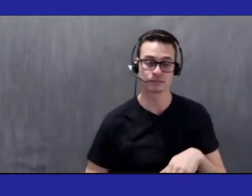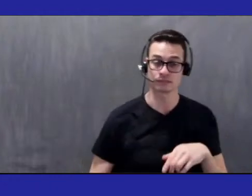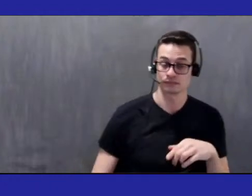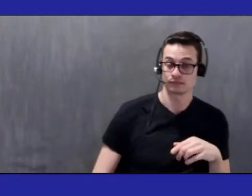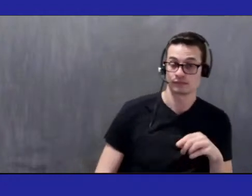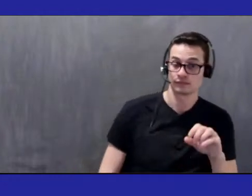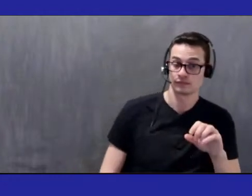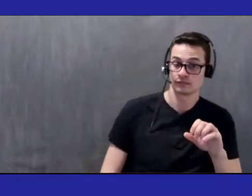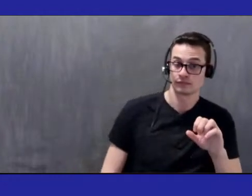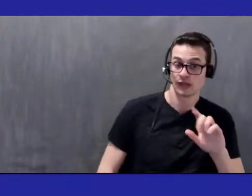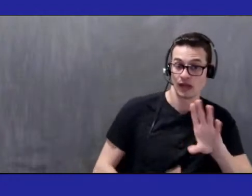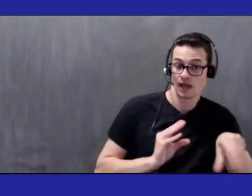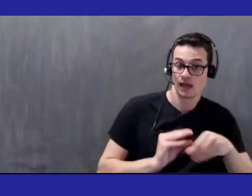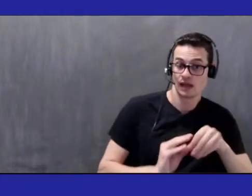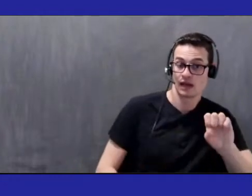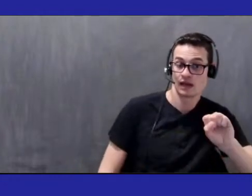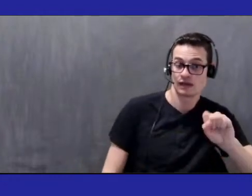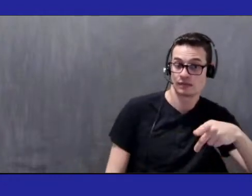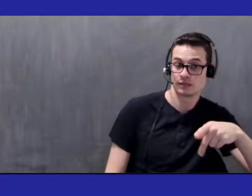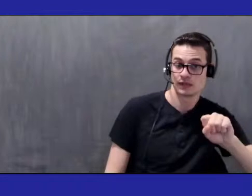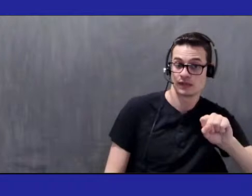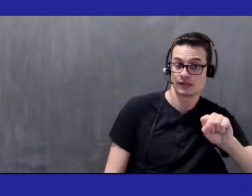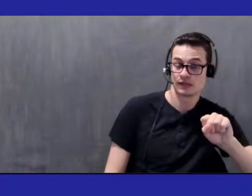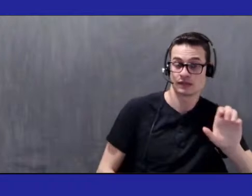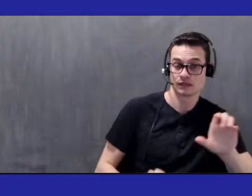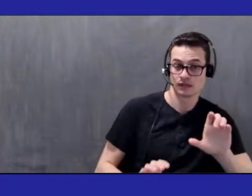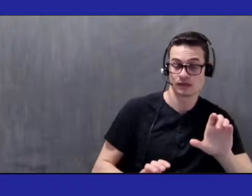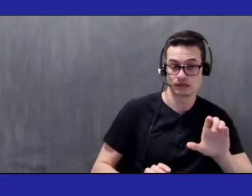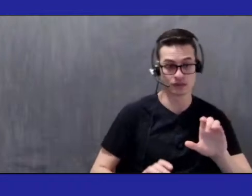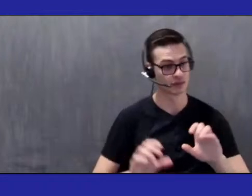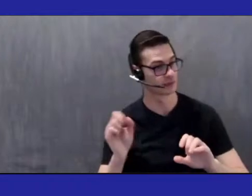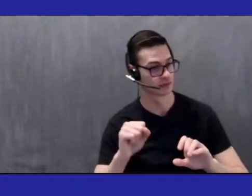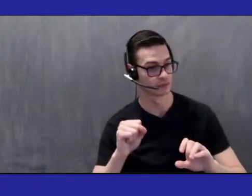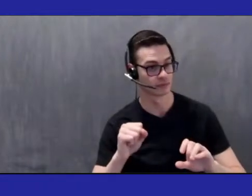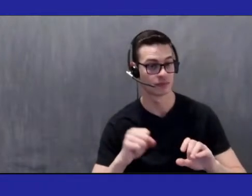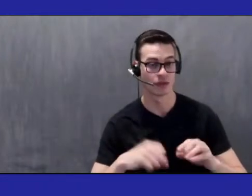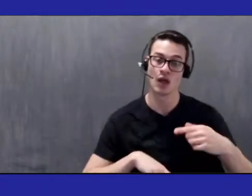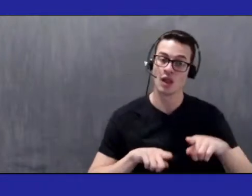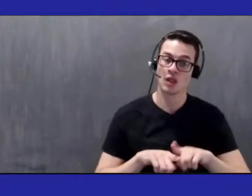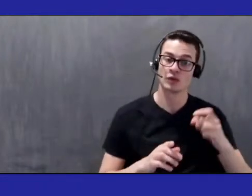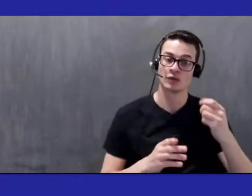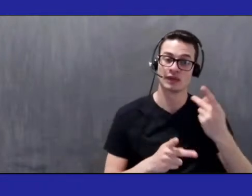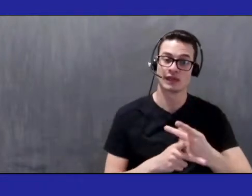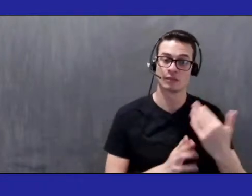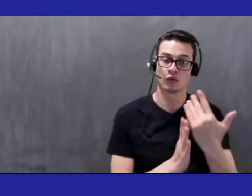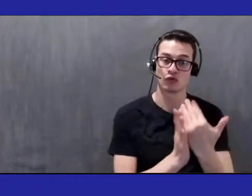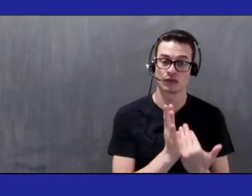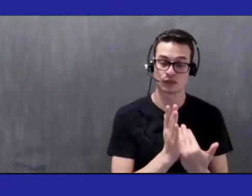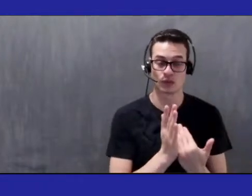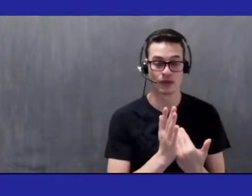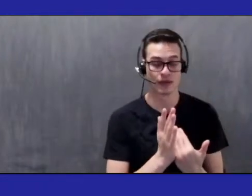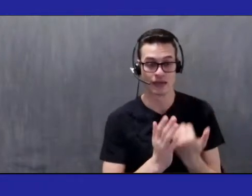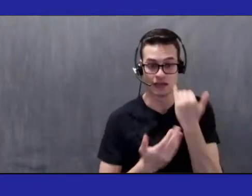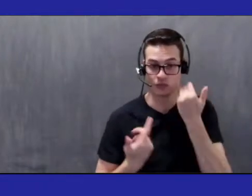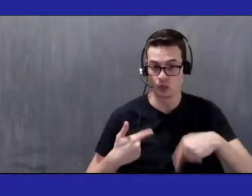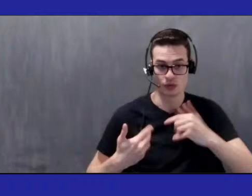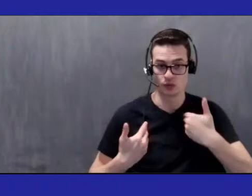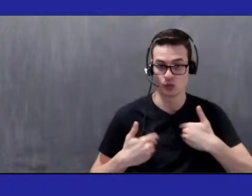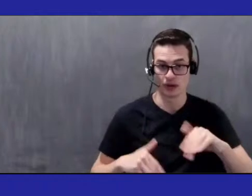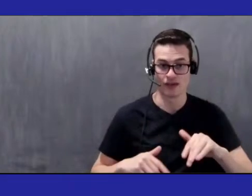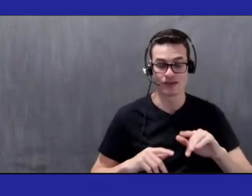Yeah. Right? And I think they also keep a roster. So even if we don't have the roster, they have the roster.